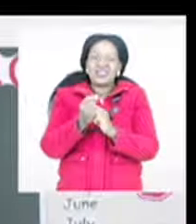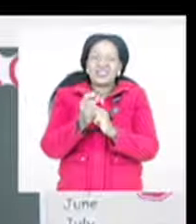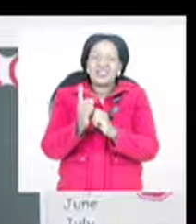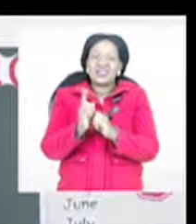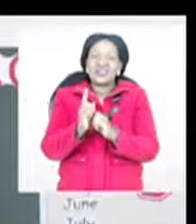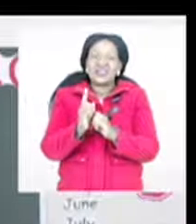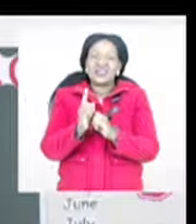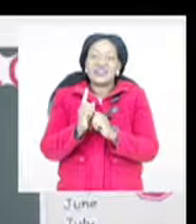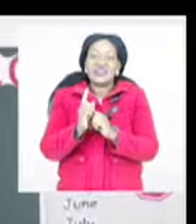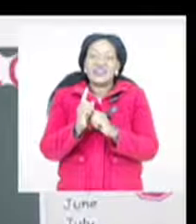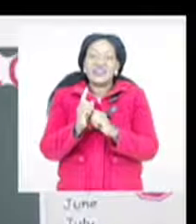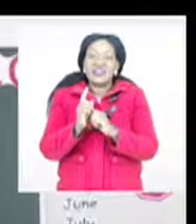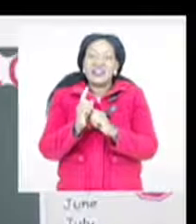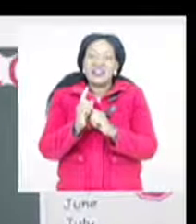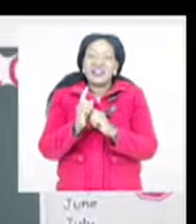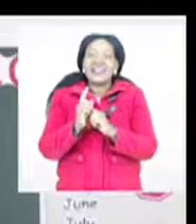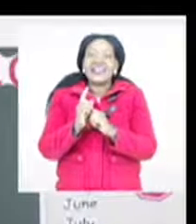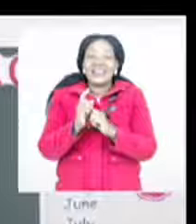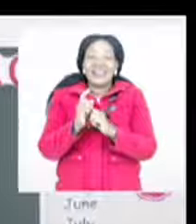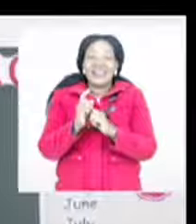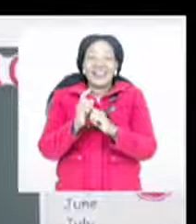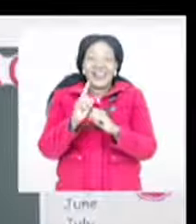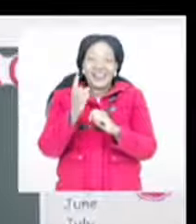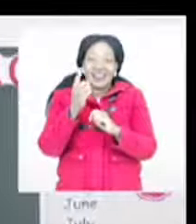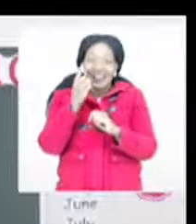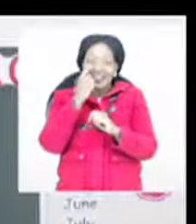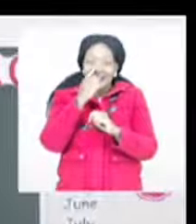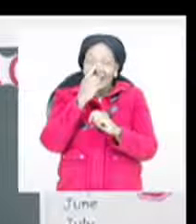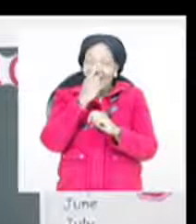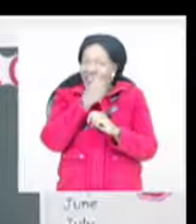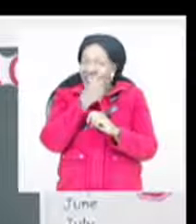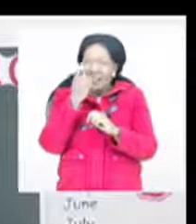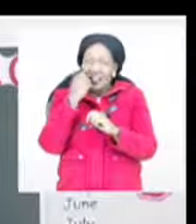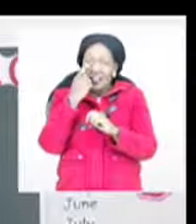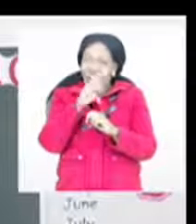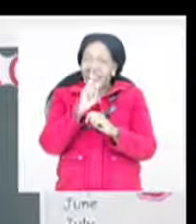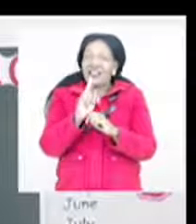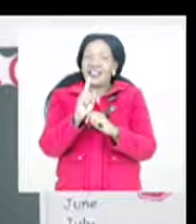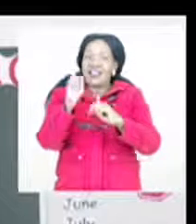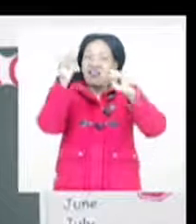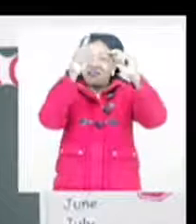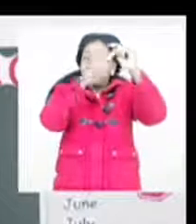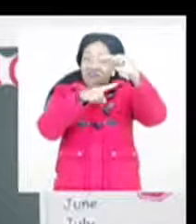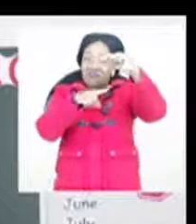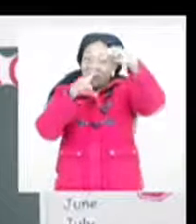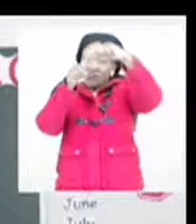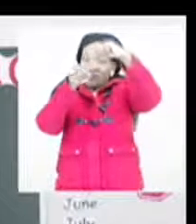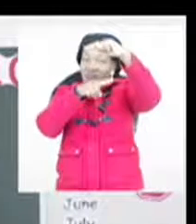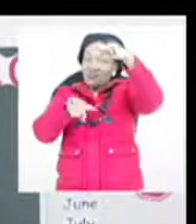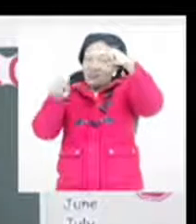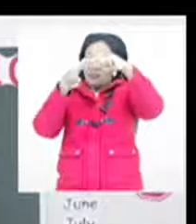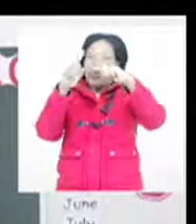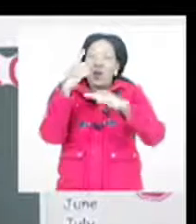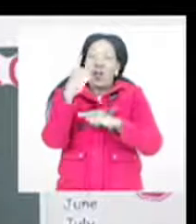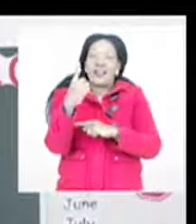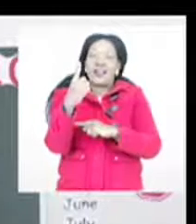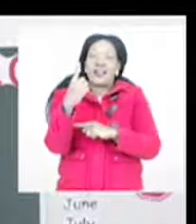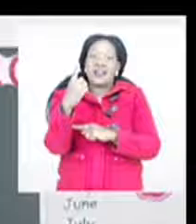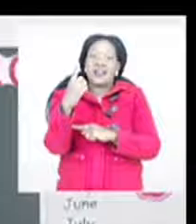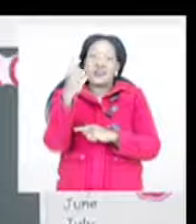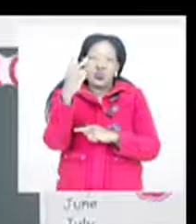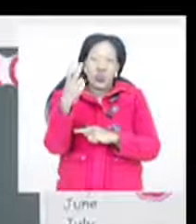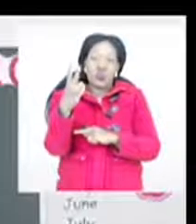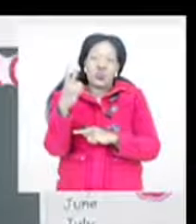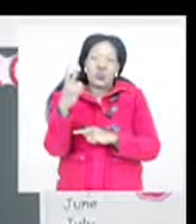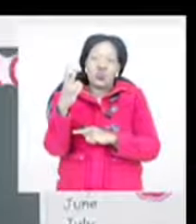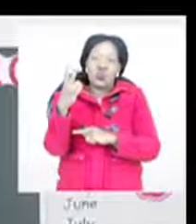circle? Yes, this is definitely a circle. 1 circle,